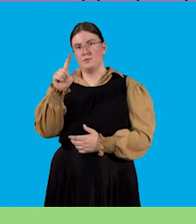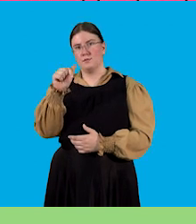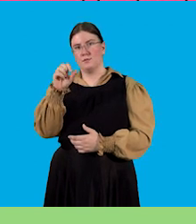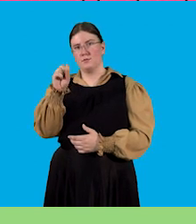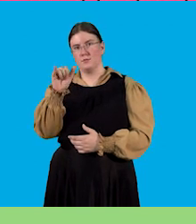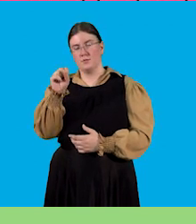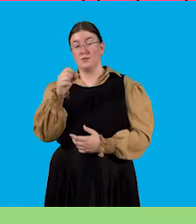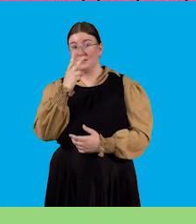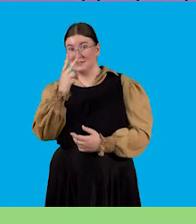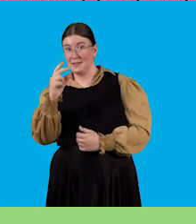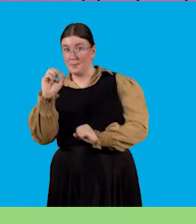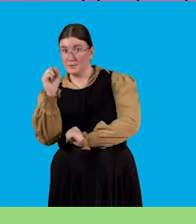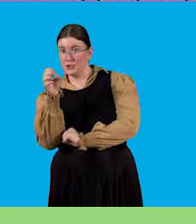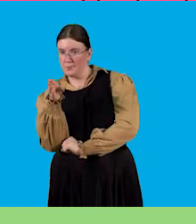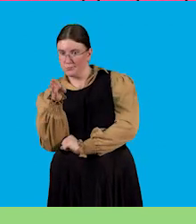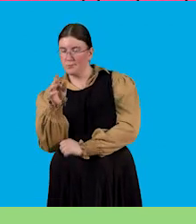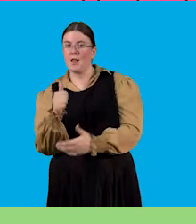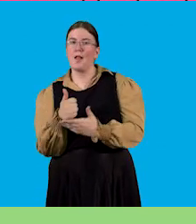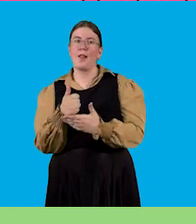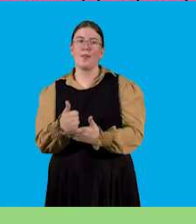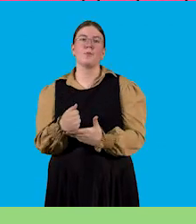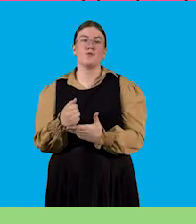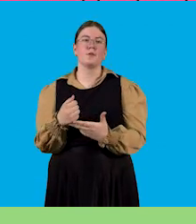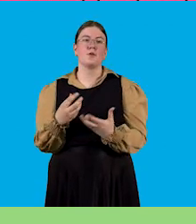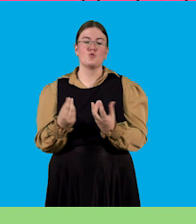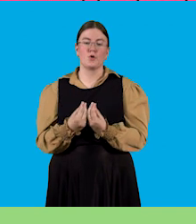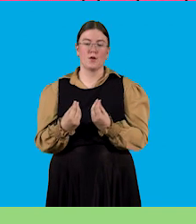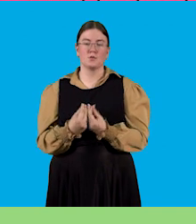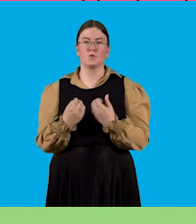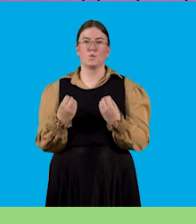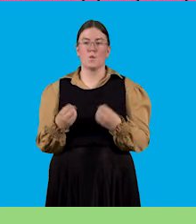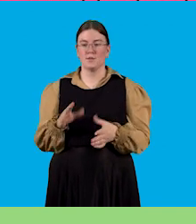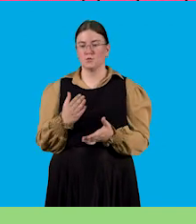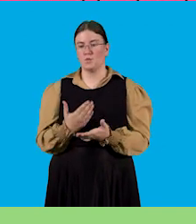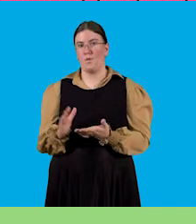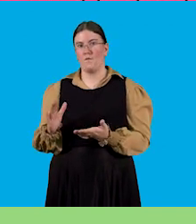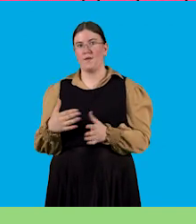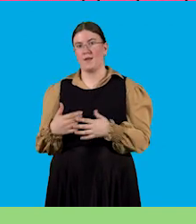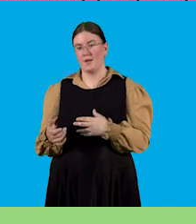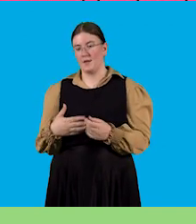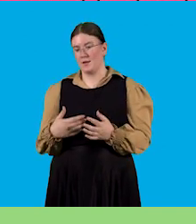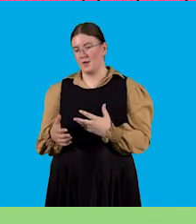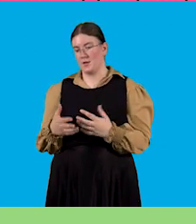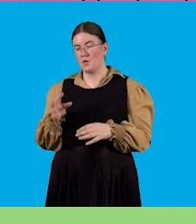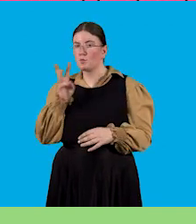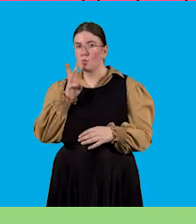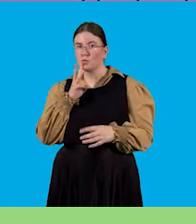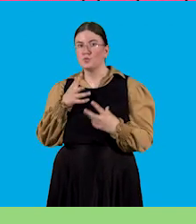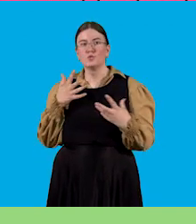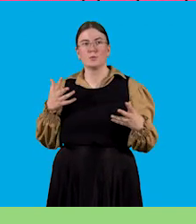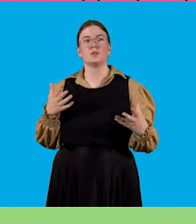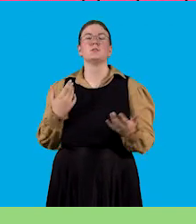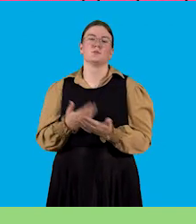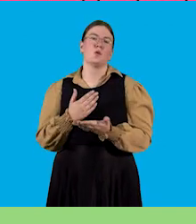this machine does is that it helps to remove waste products and excess fluid from the blood when the